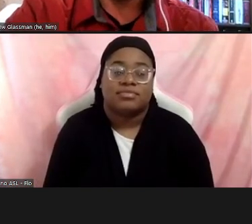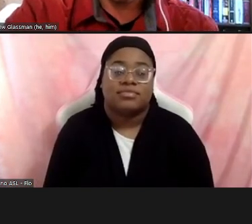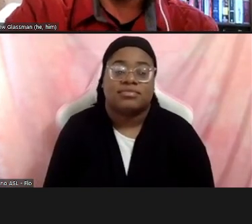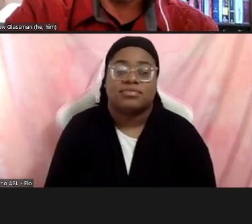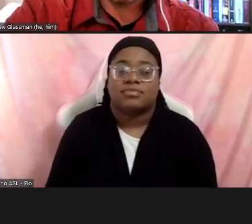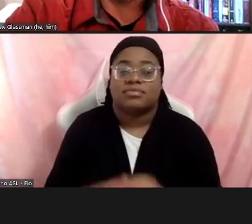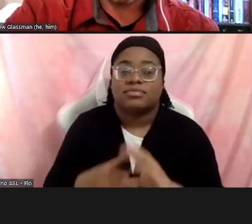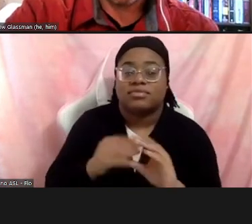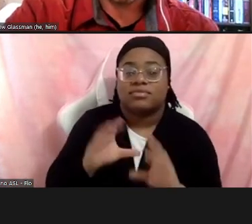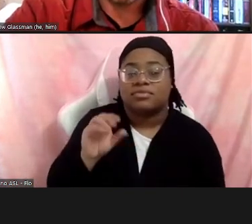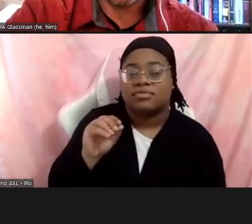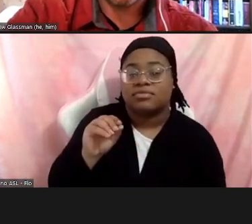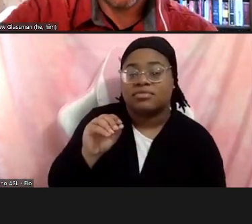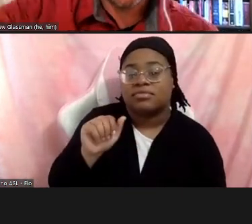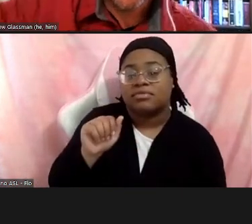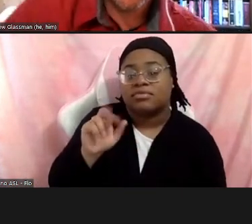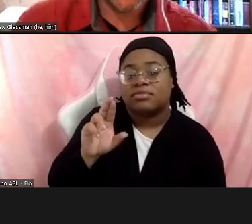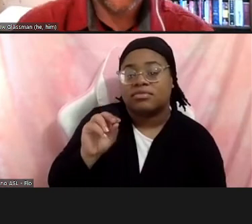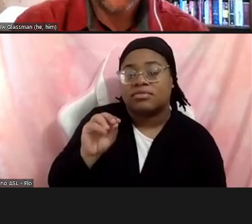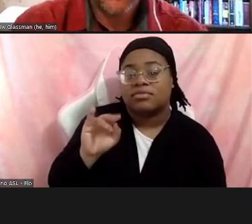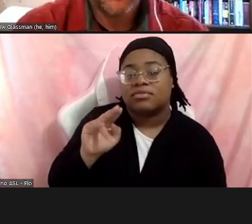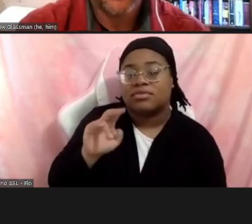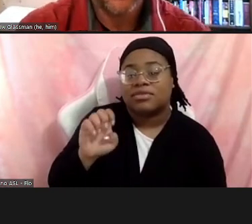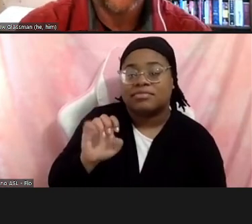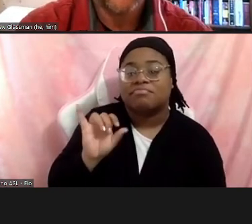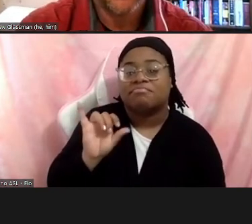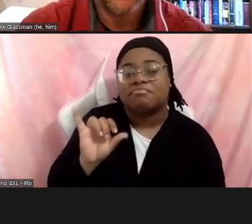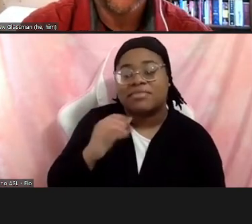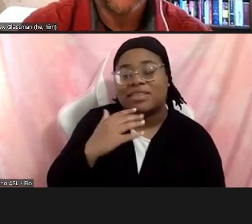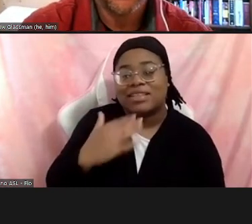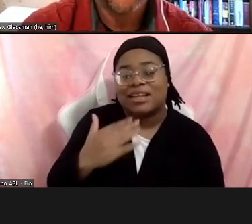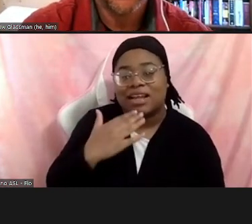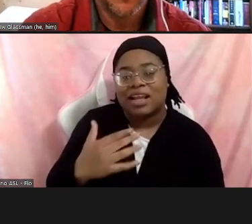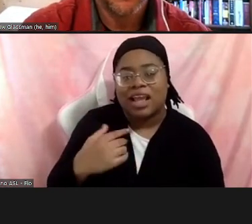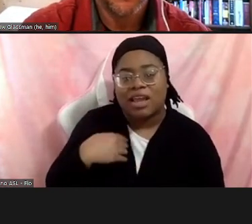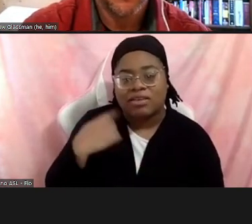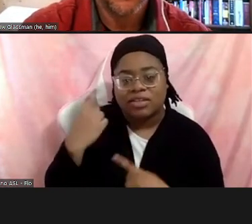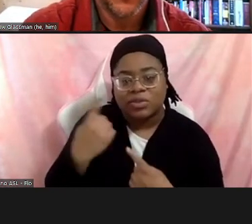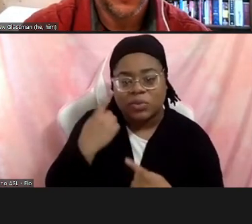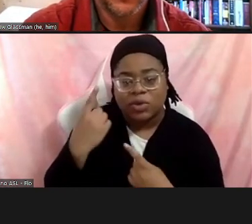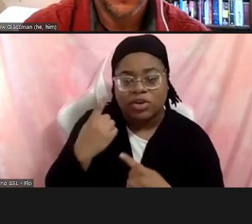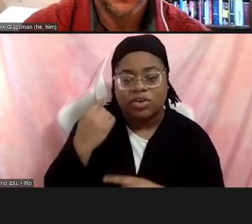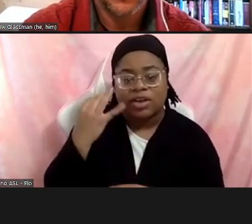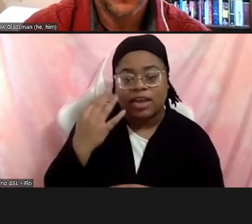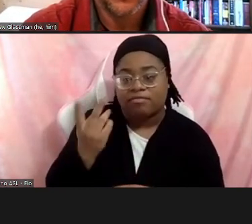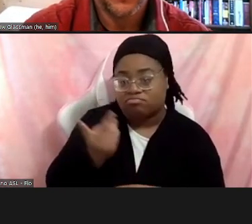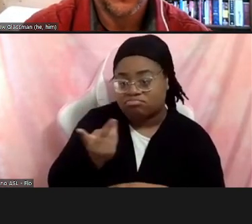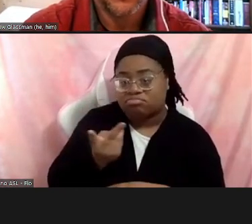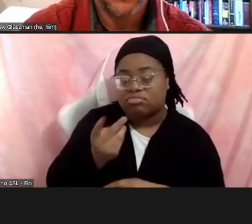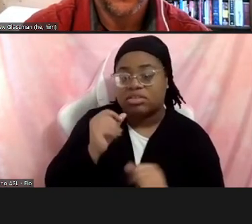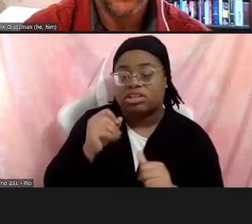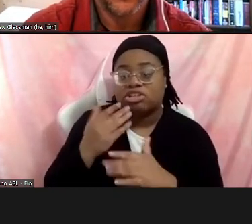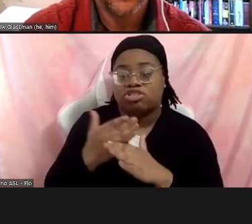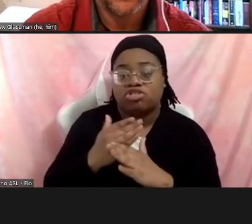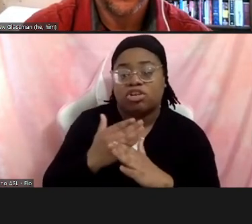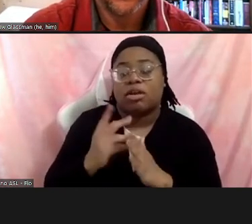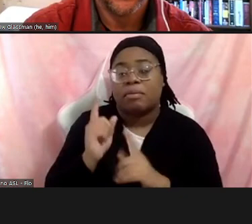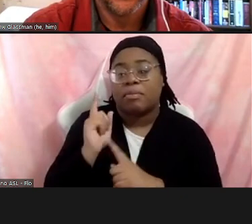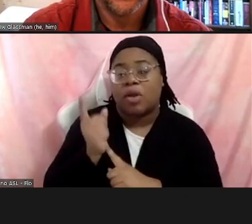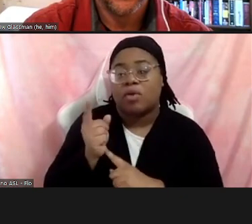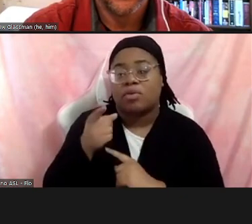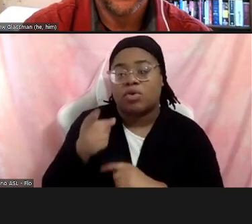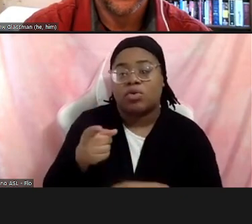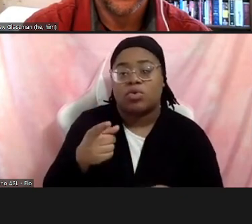Thank you, Clara. I was wondering if you, Clara, and also Oihane, if you could share moments where you